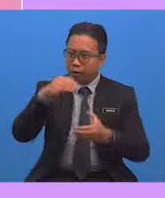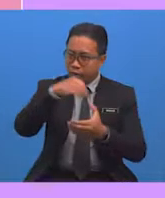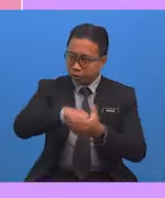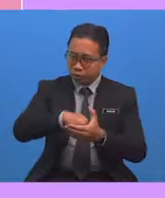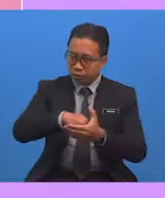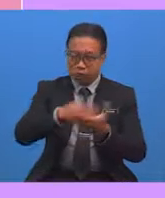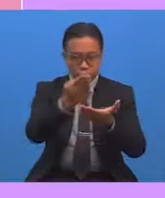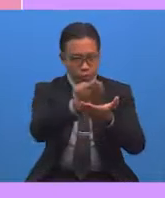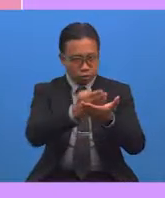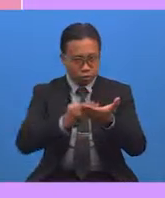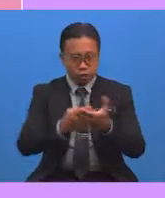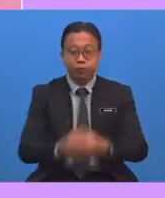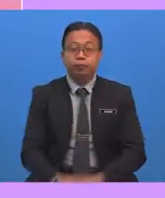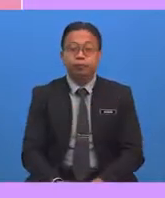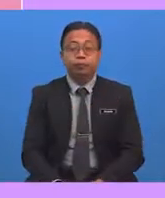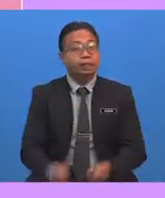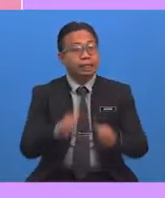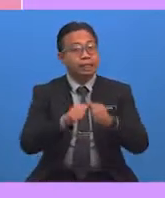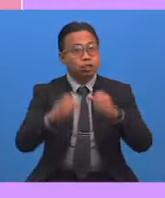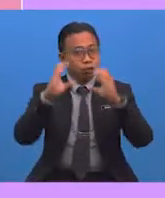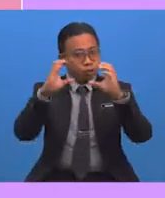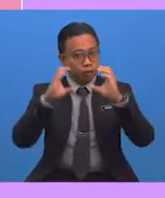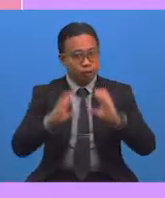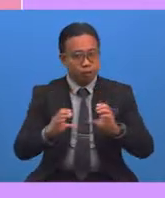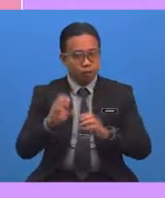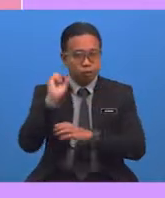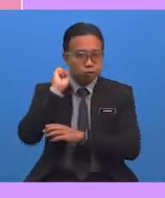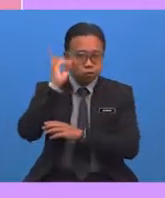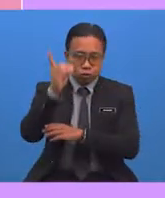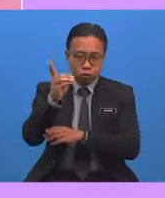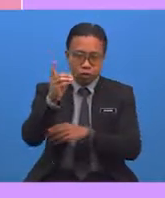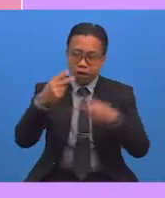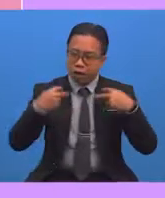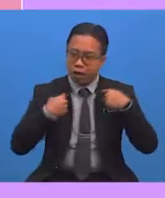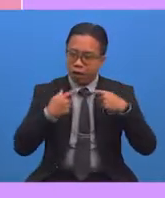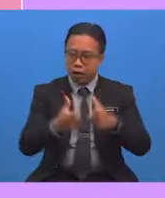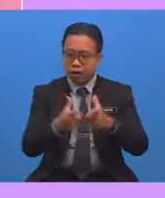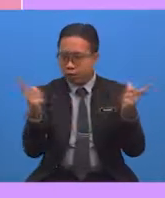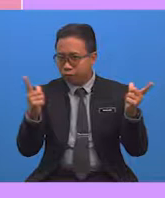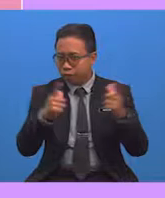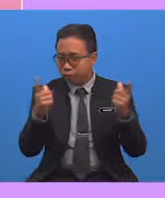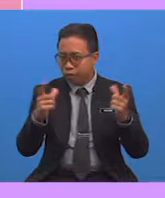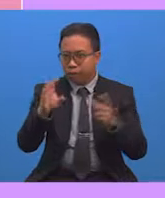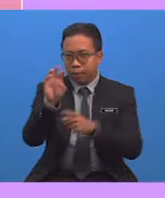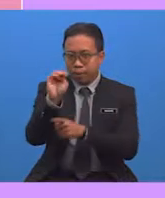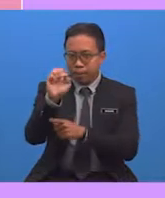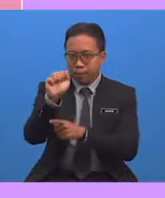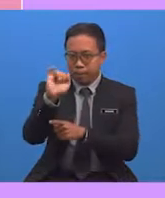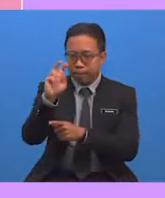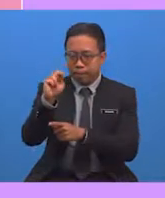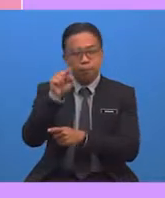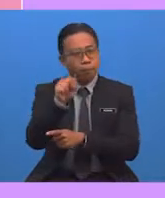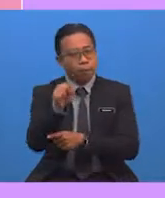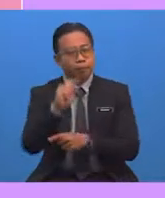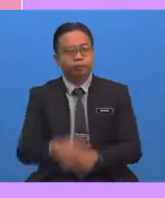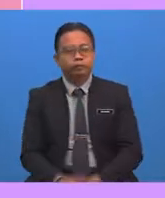section. Each paragraph should have a different main point. Once you